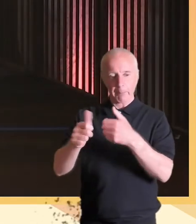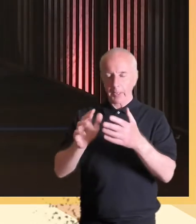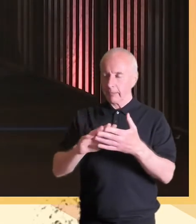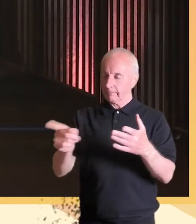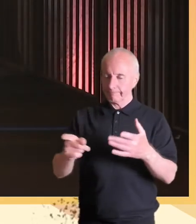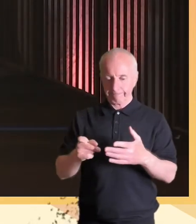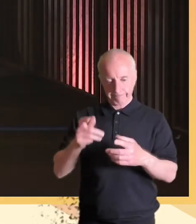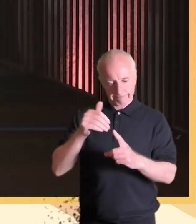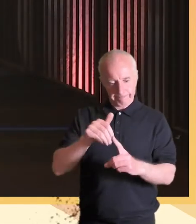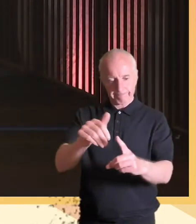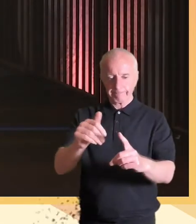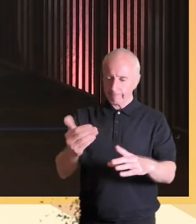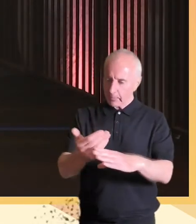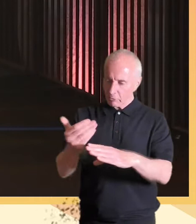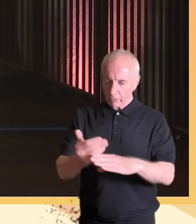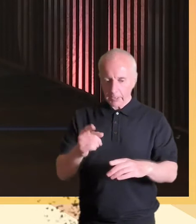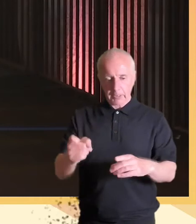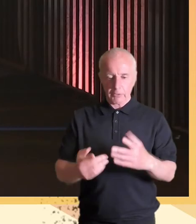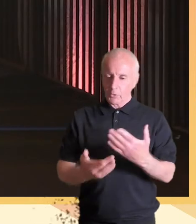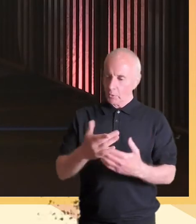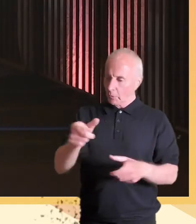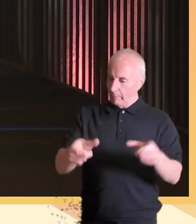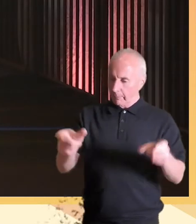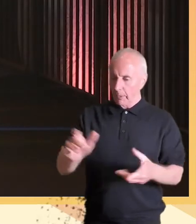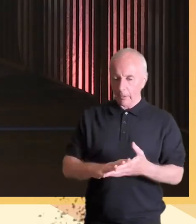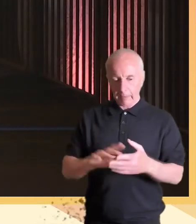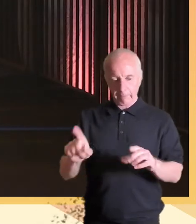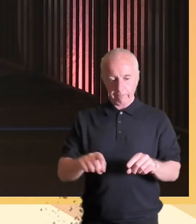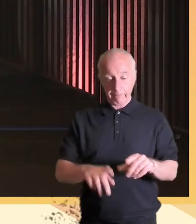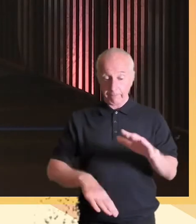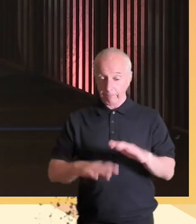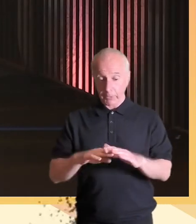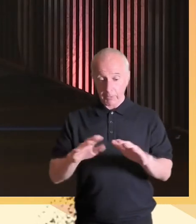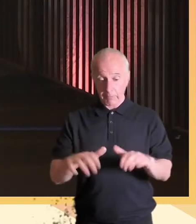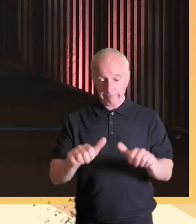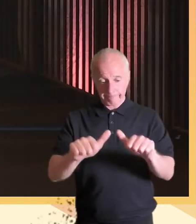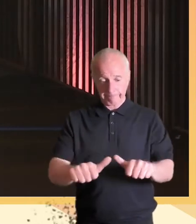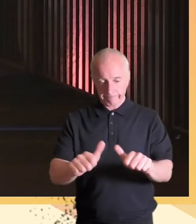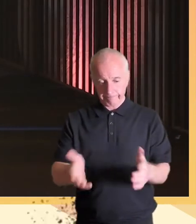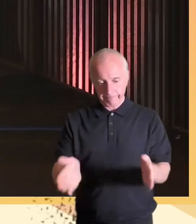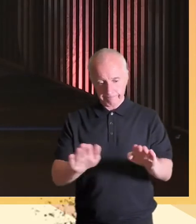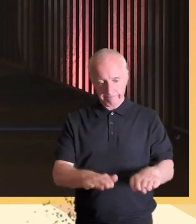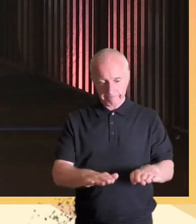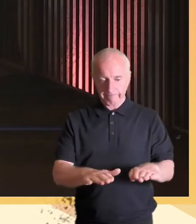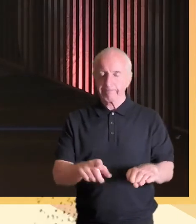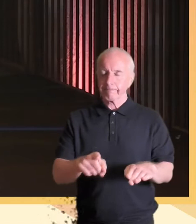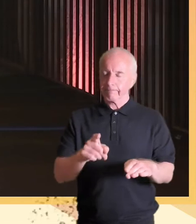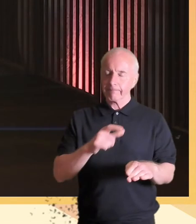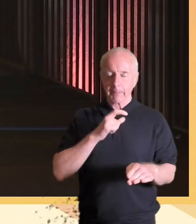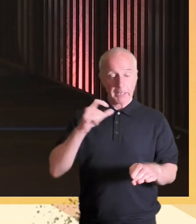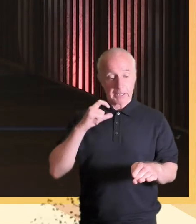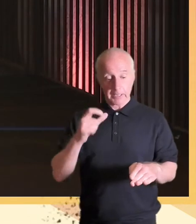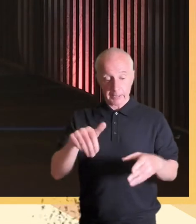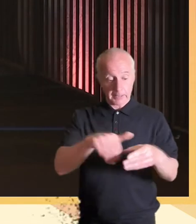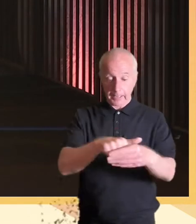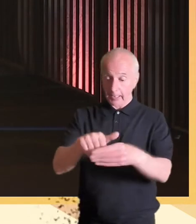personnel and also those who are being recognised as fully accredited ministers, pastors and preachers among us. We want to